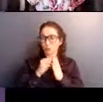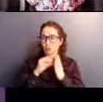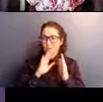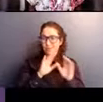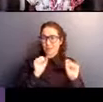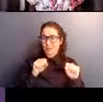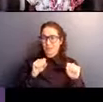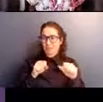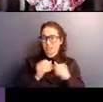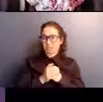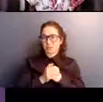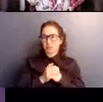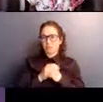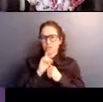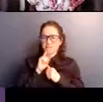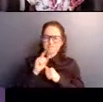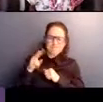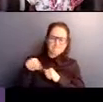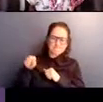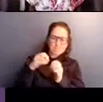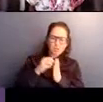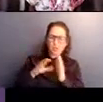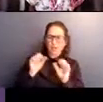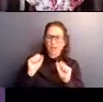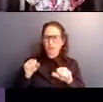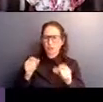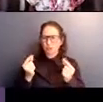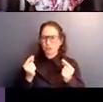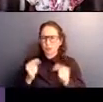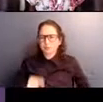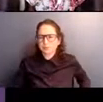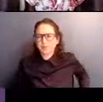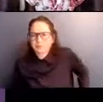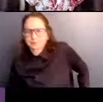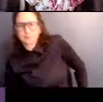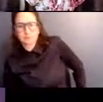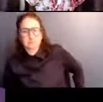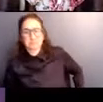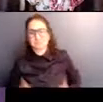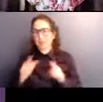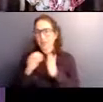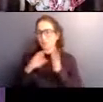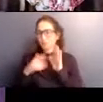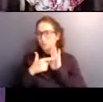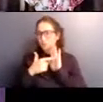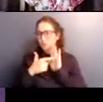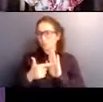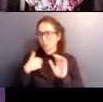ability. Really observe what the student is able to do. Allow the student to show you what they can